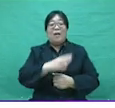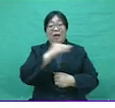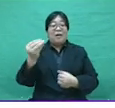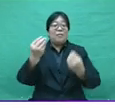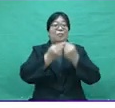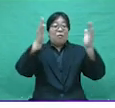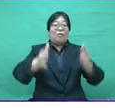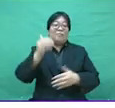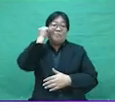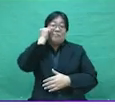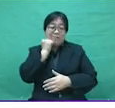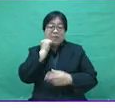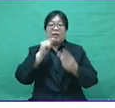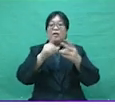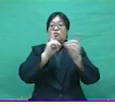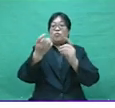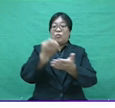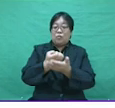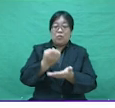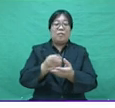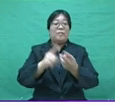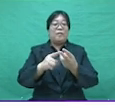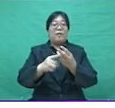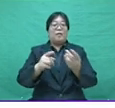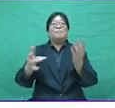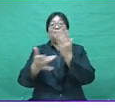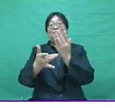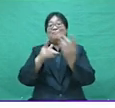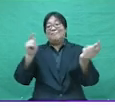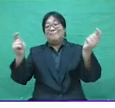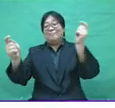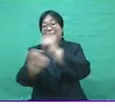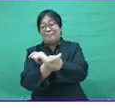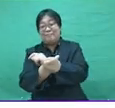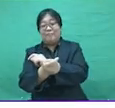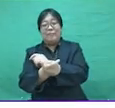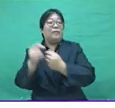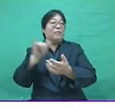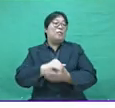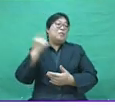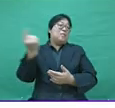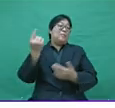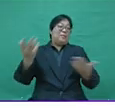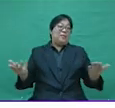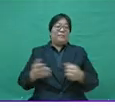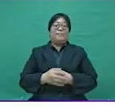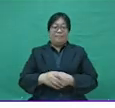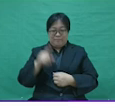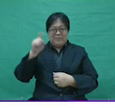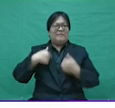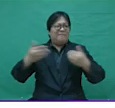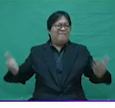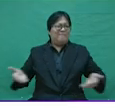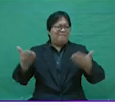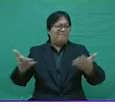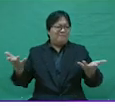And population aging, digital economy, and the technological transition is something that has got